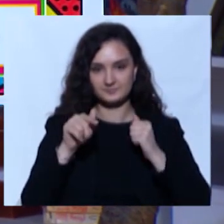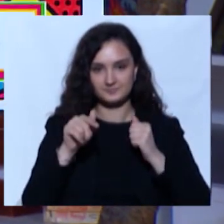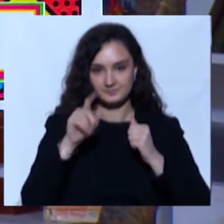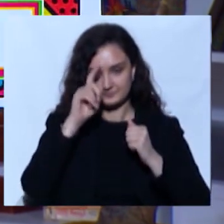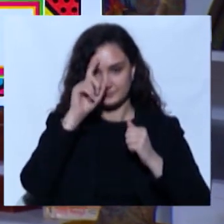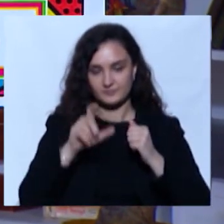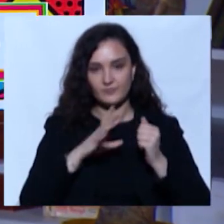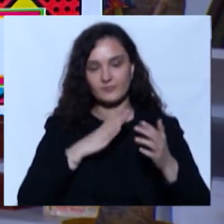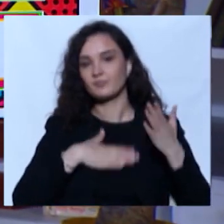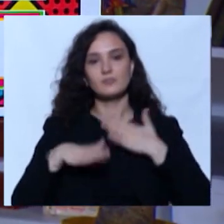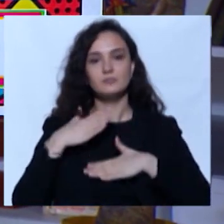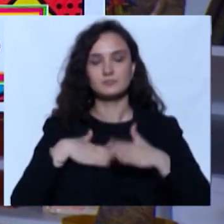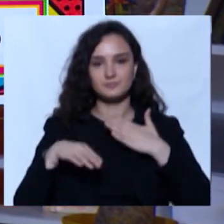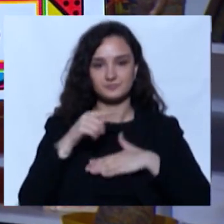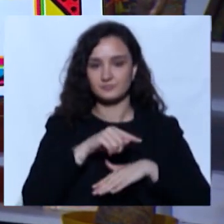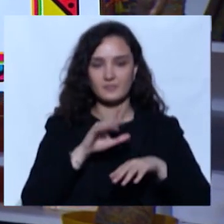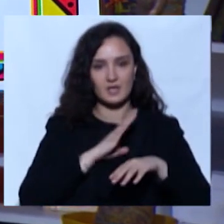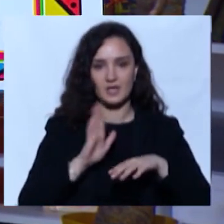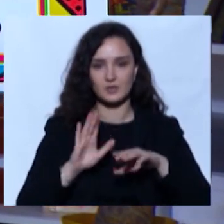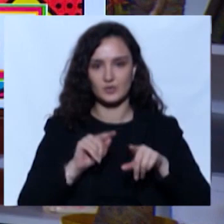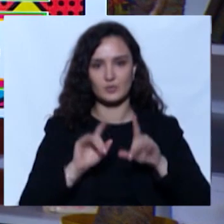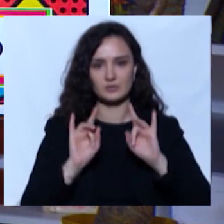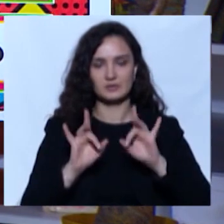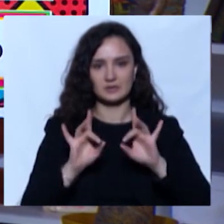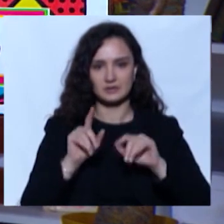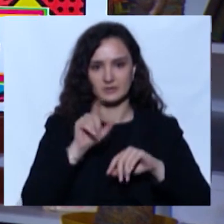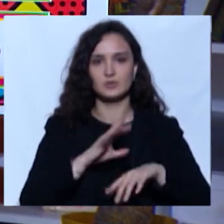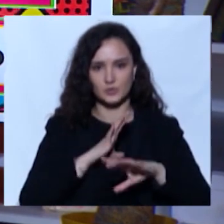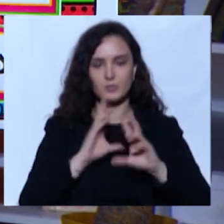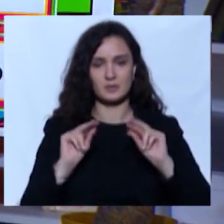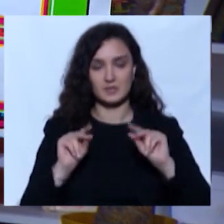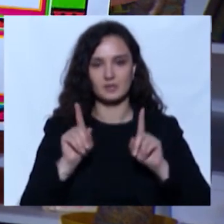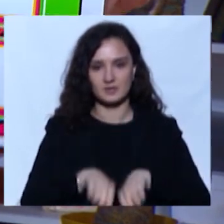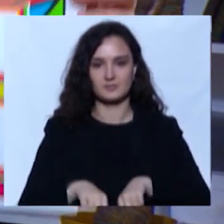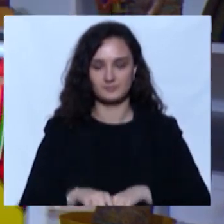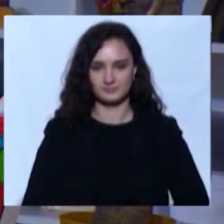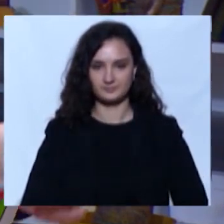was happy that George was not hurt. George was happy too.